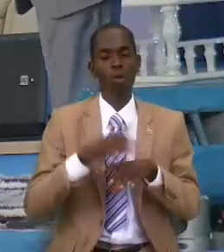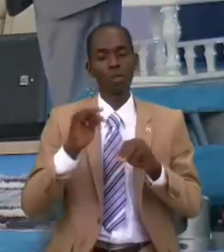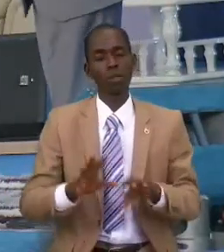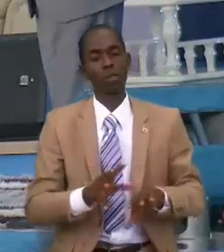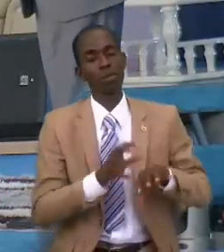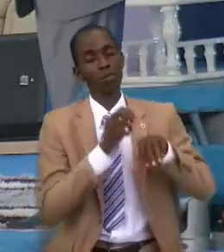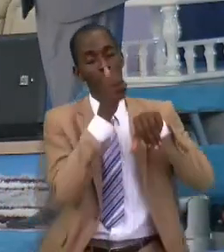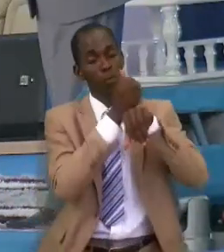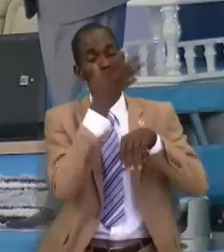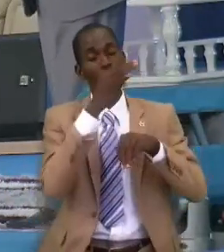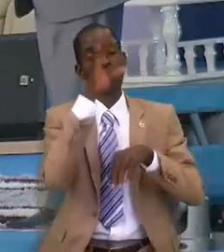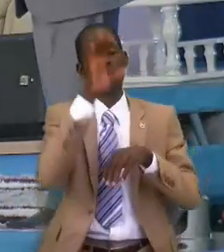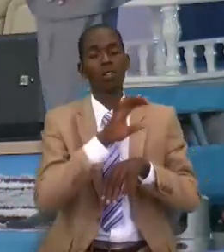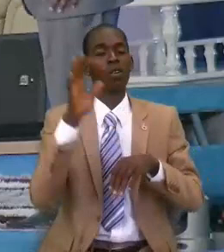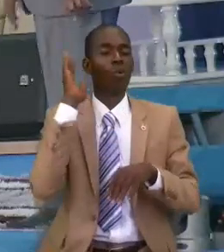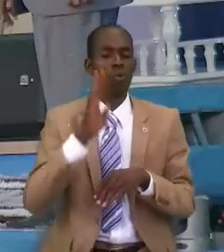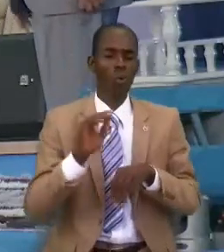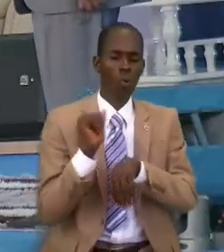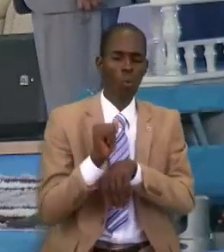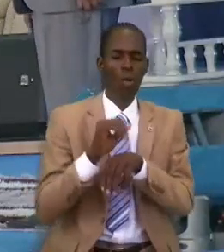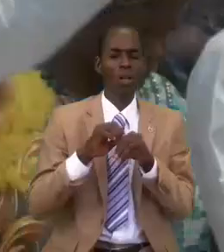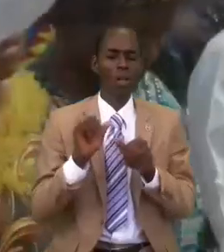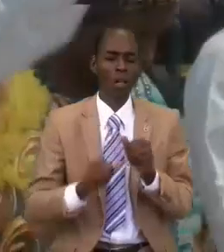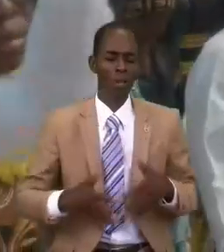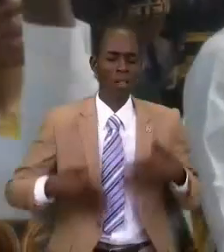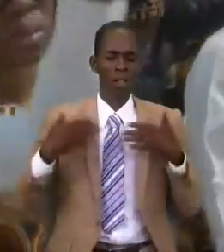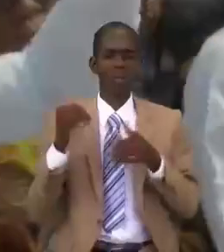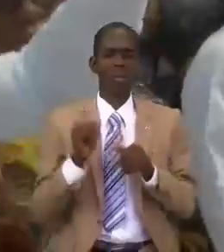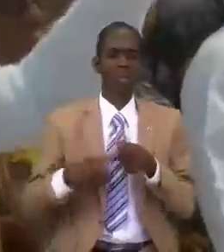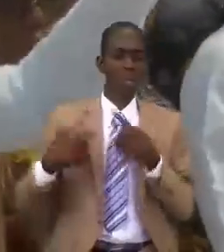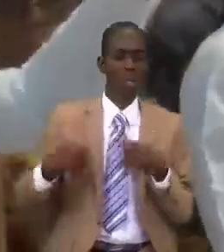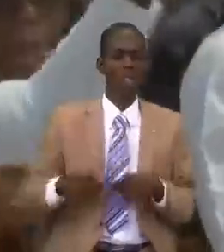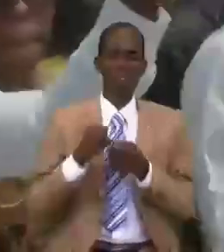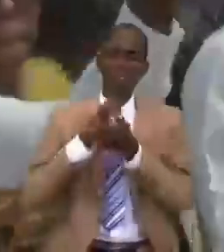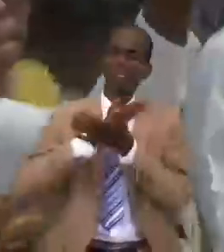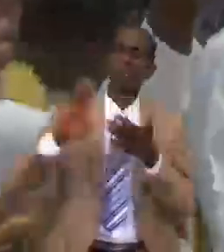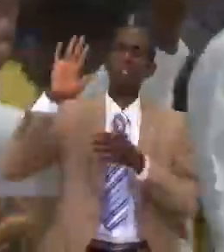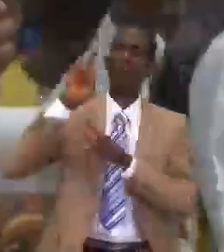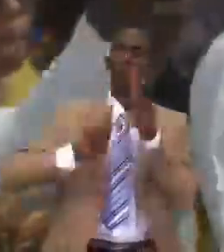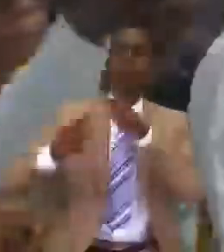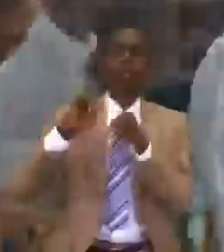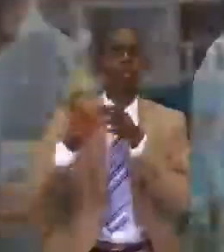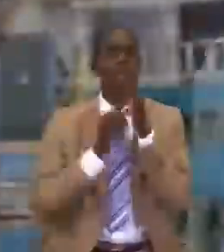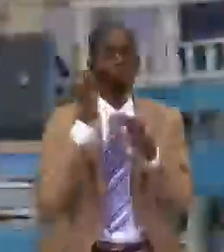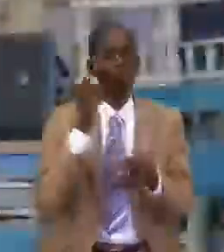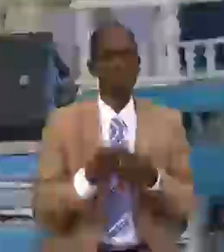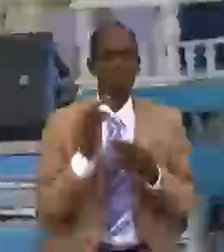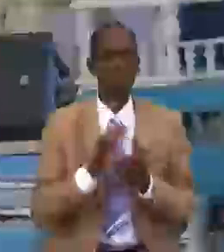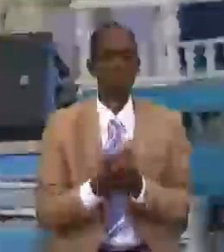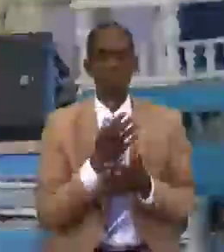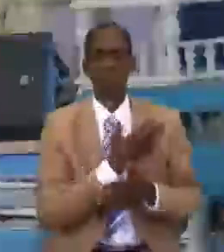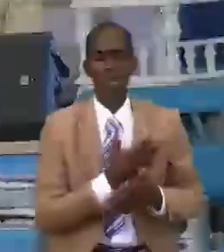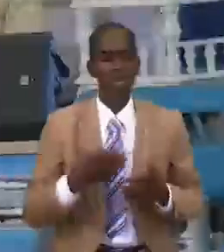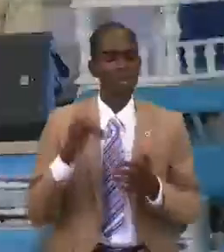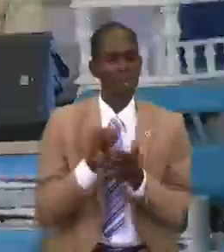life. Sanctify your people in Jesus' name. And that holiness without which no man shall see the Lord,